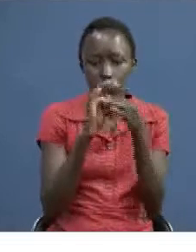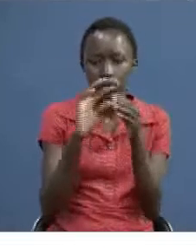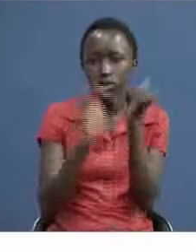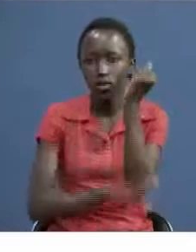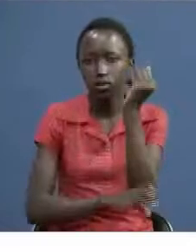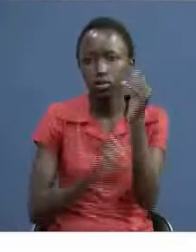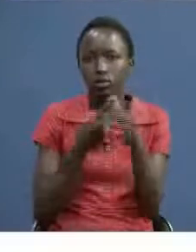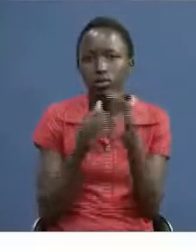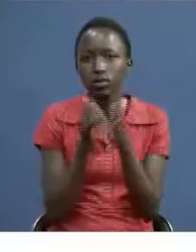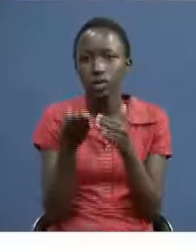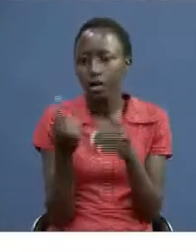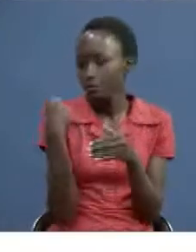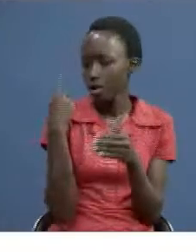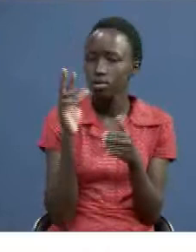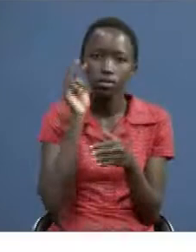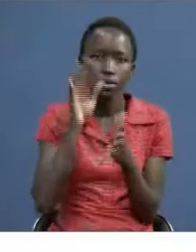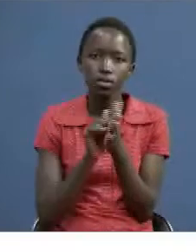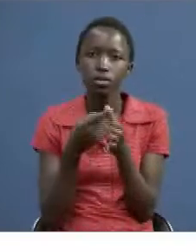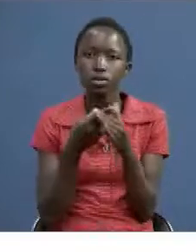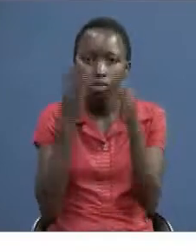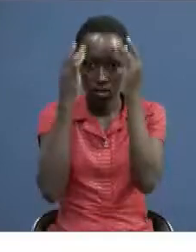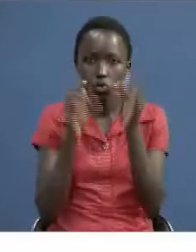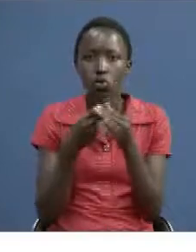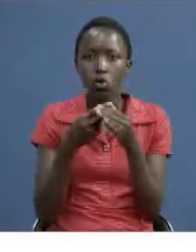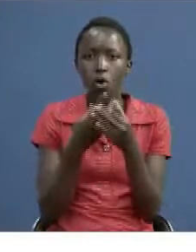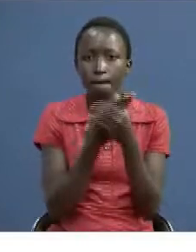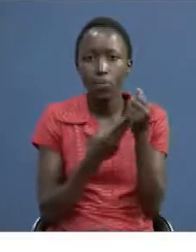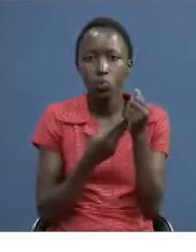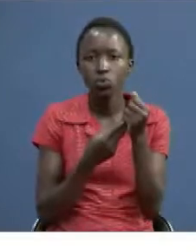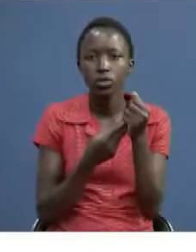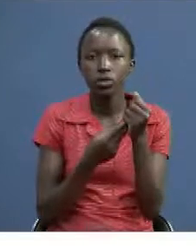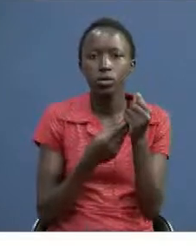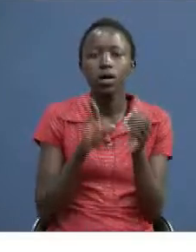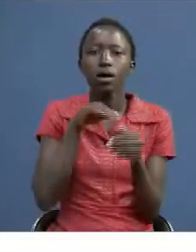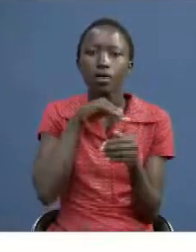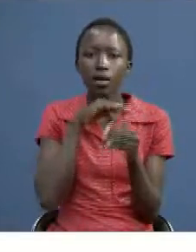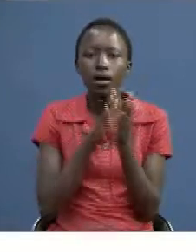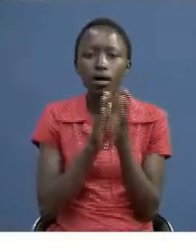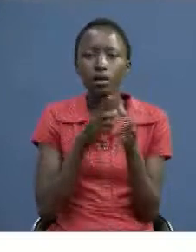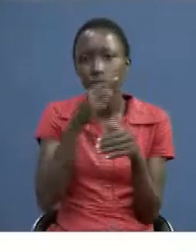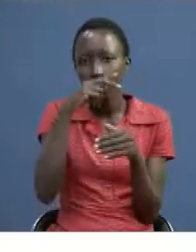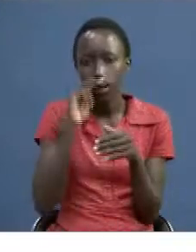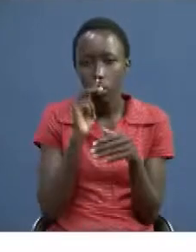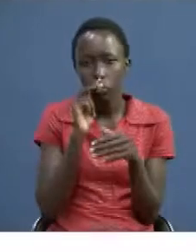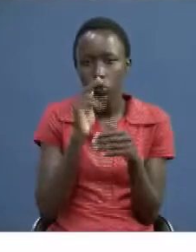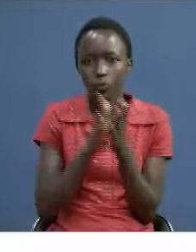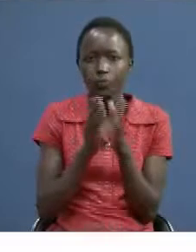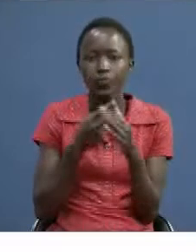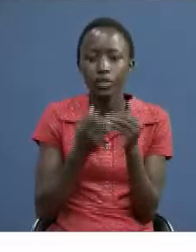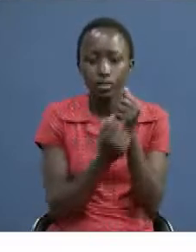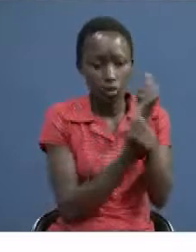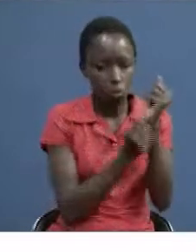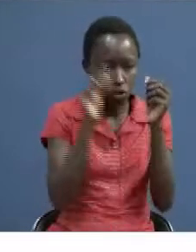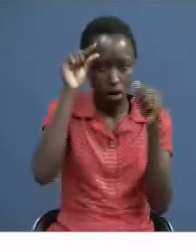country indivisible, recently seen by the move by both opposition leader Raila Odinga and Wiper Party leader Kalonzo Musyoka to